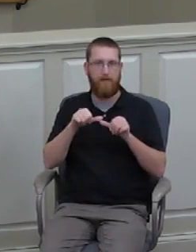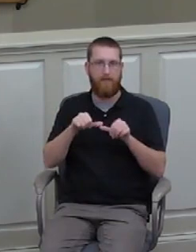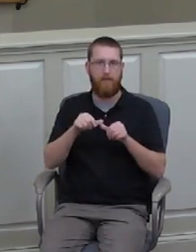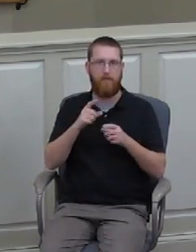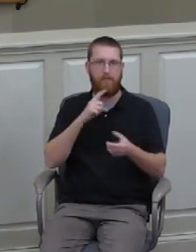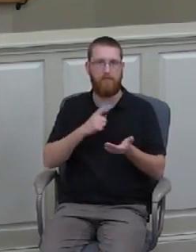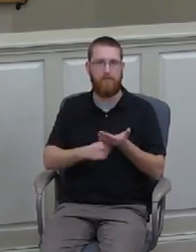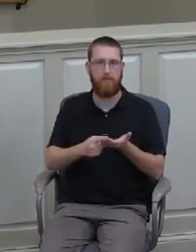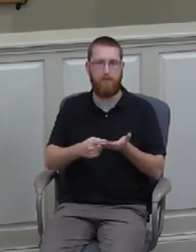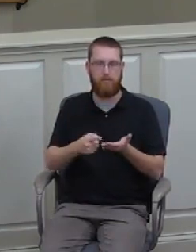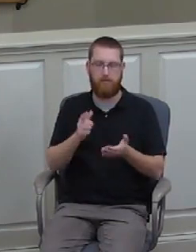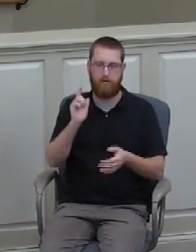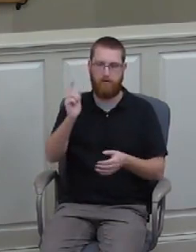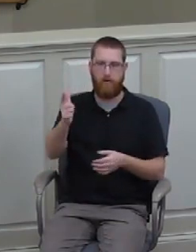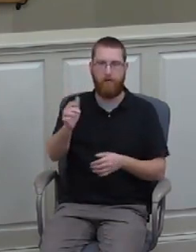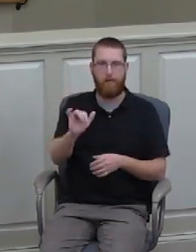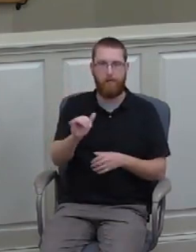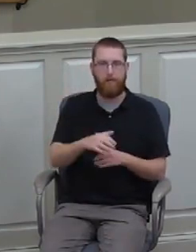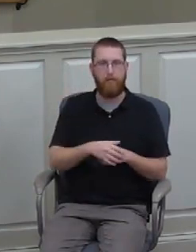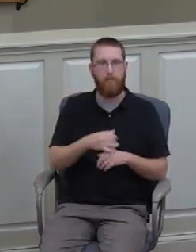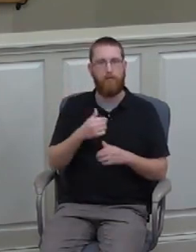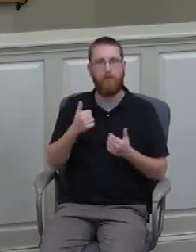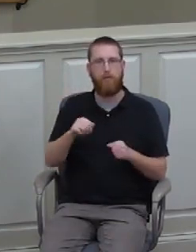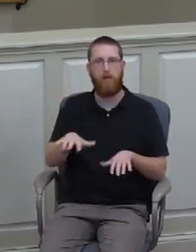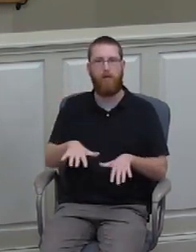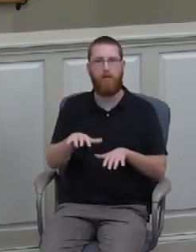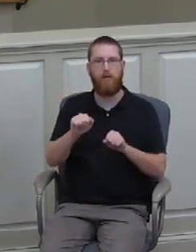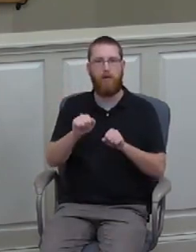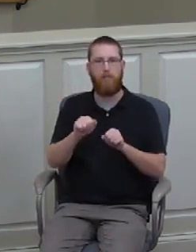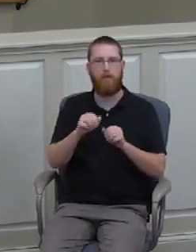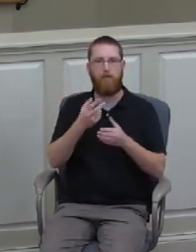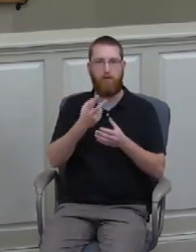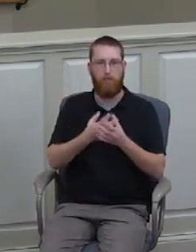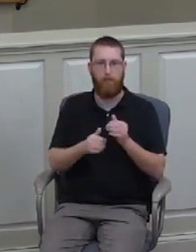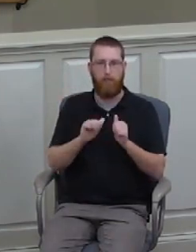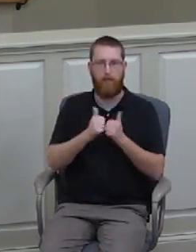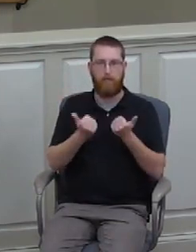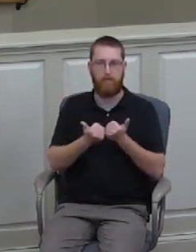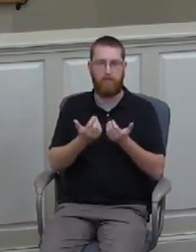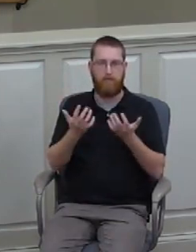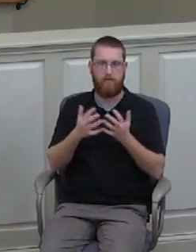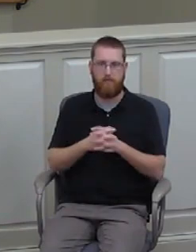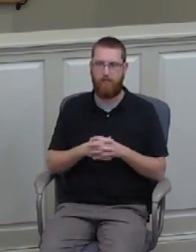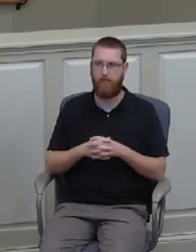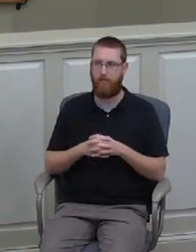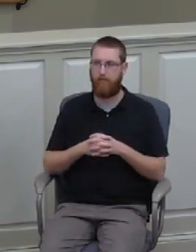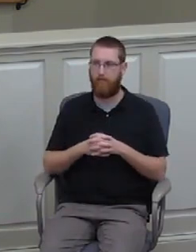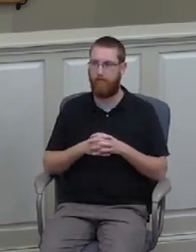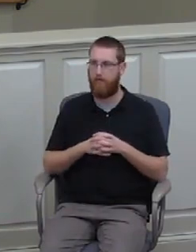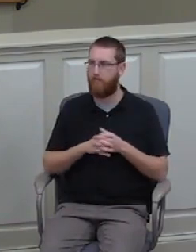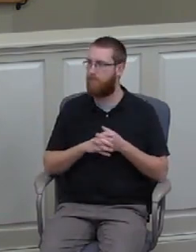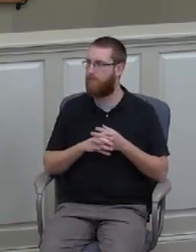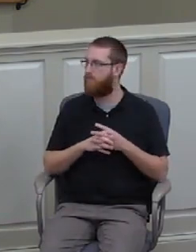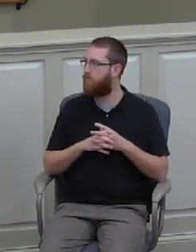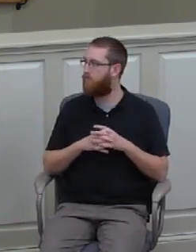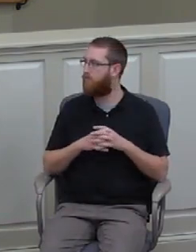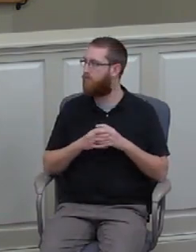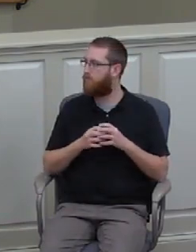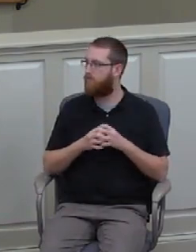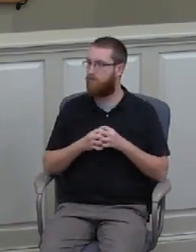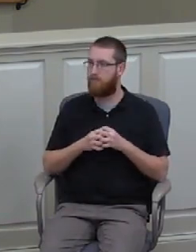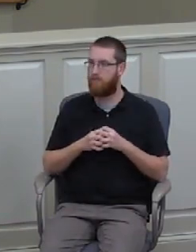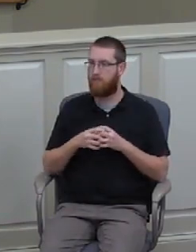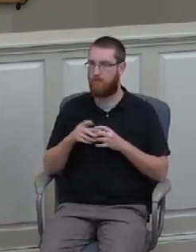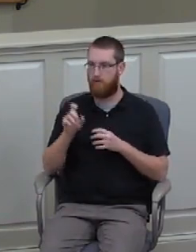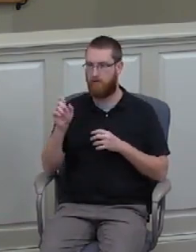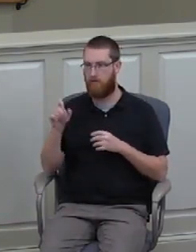we move forward to try and get this adopted by both agencies. Great. Are you going to Question directed continue to to me.